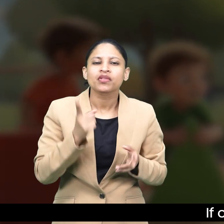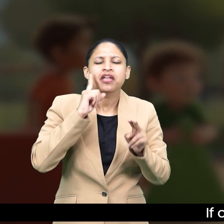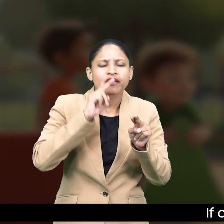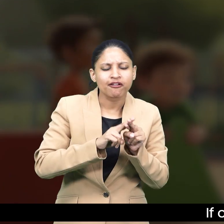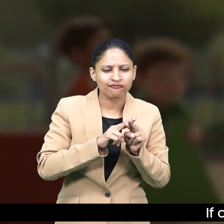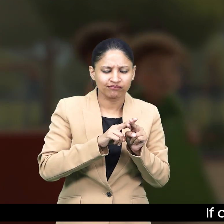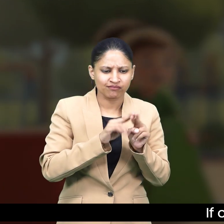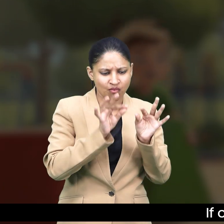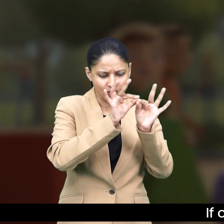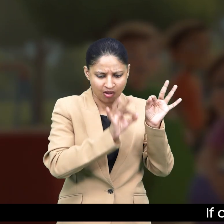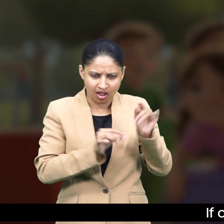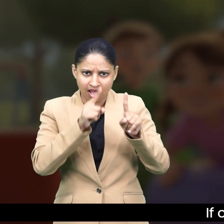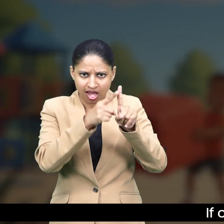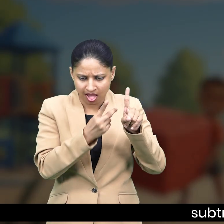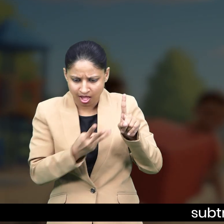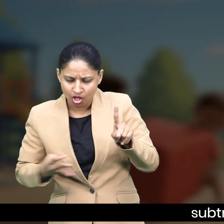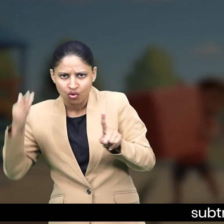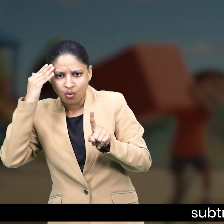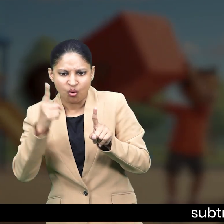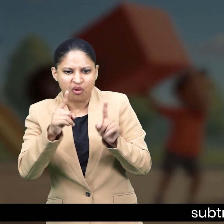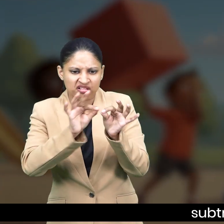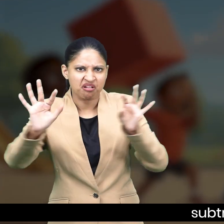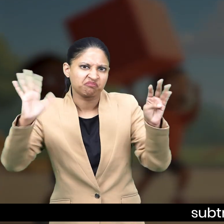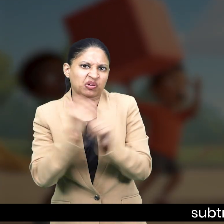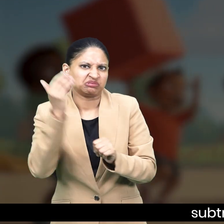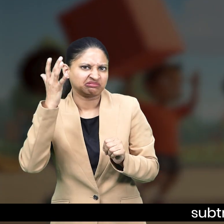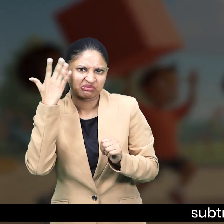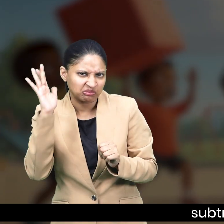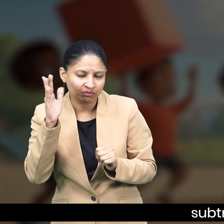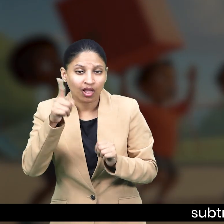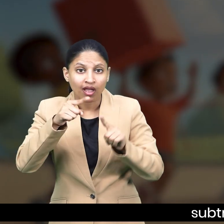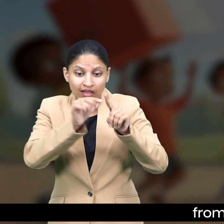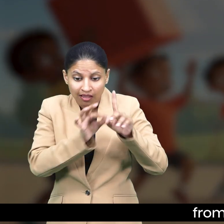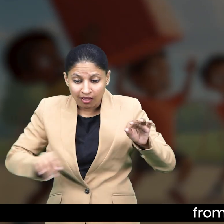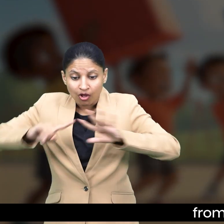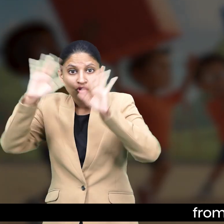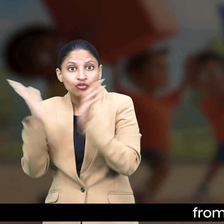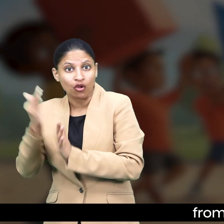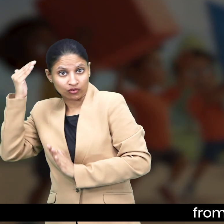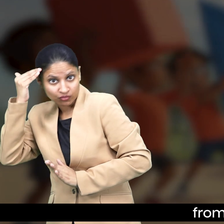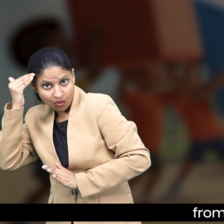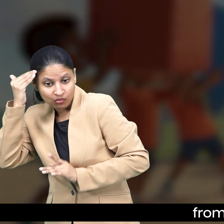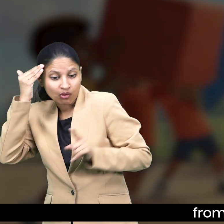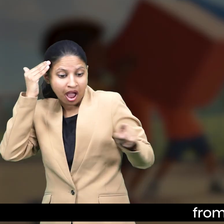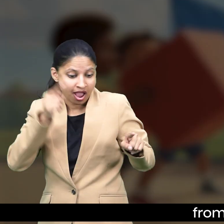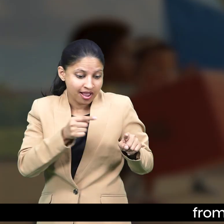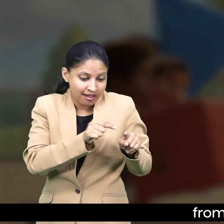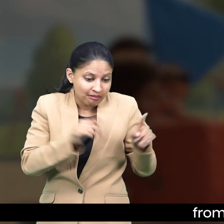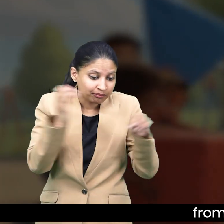If one side is missing, subtract the known sides from the total